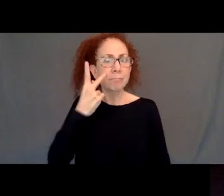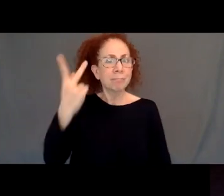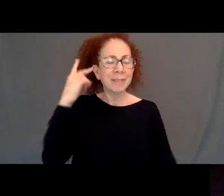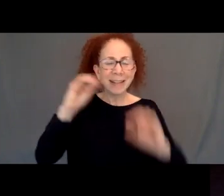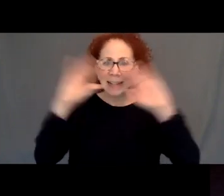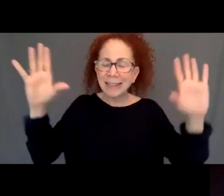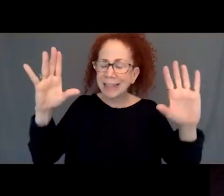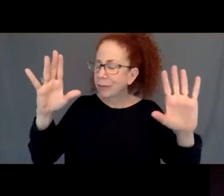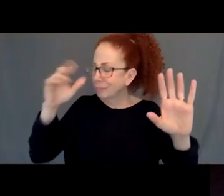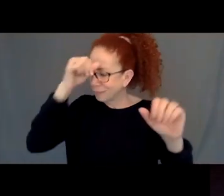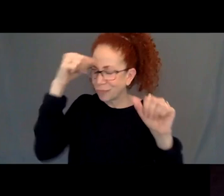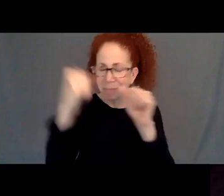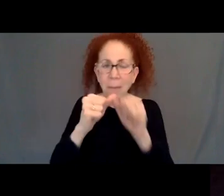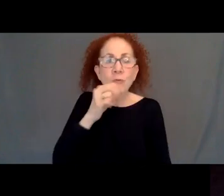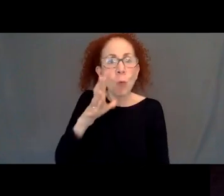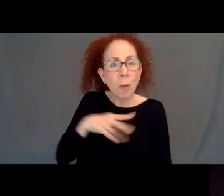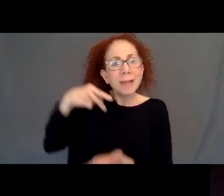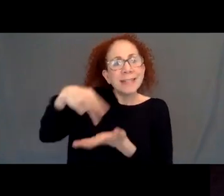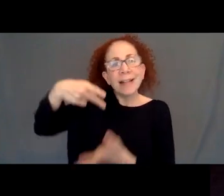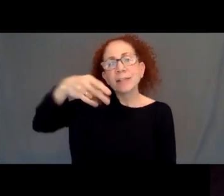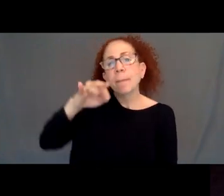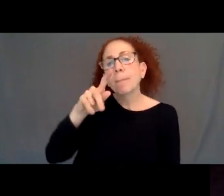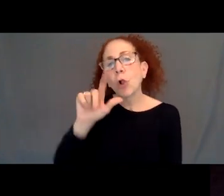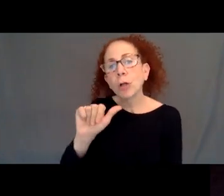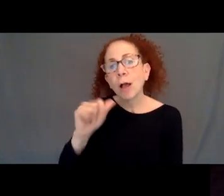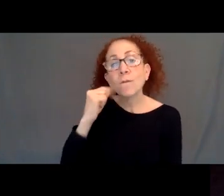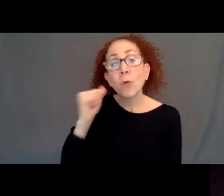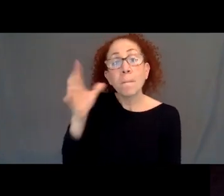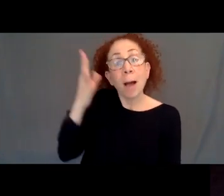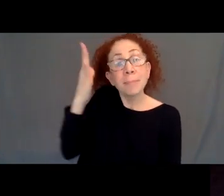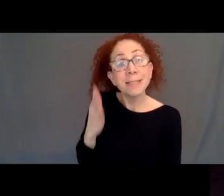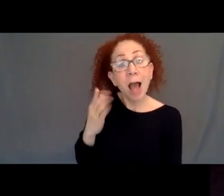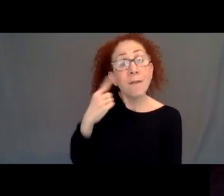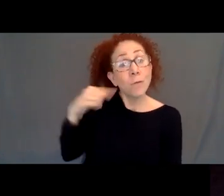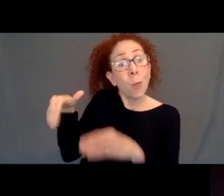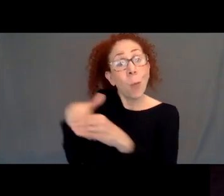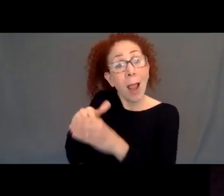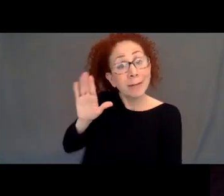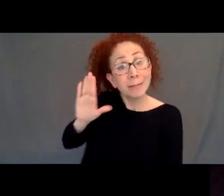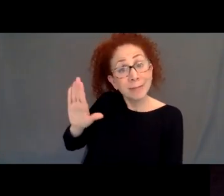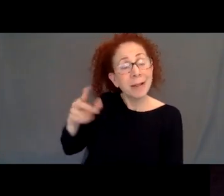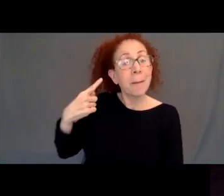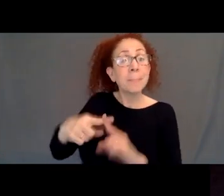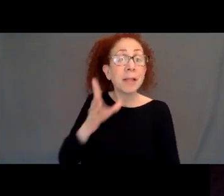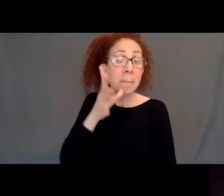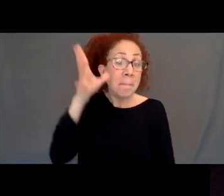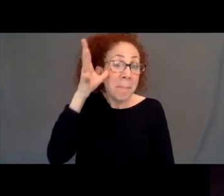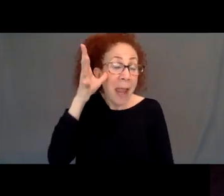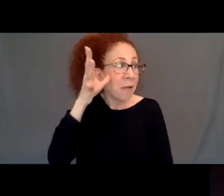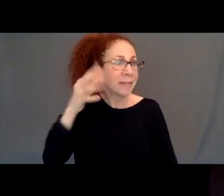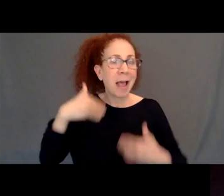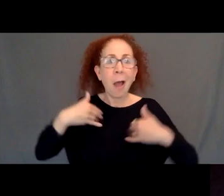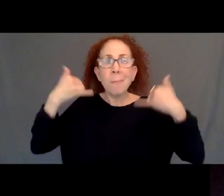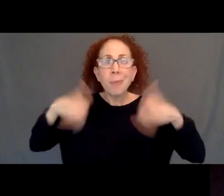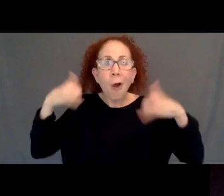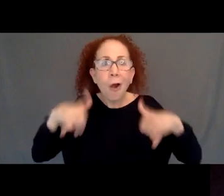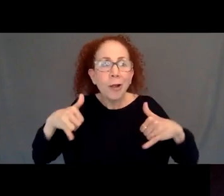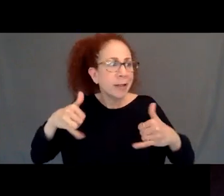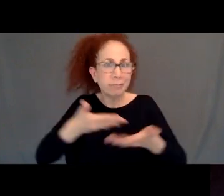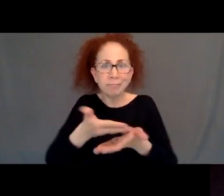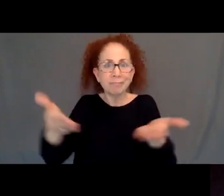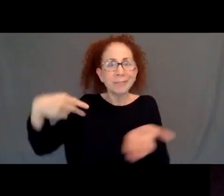of women dancing polka together at weddings on my mom's side of the family, and then my parents' parties where people were